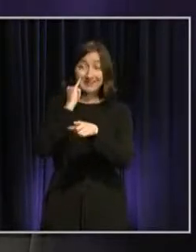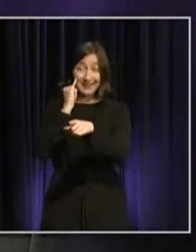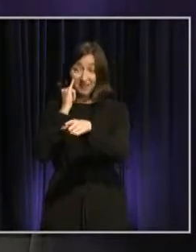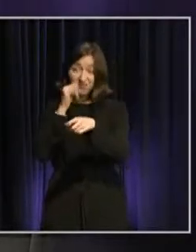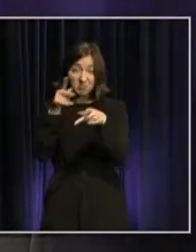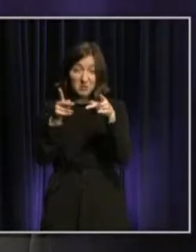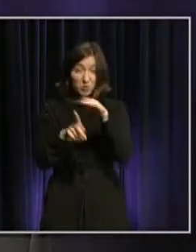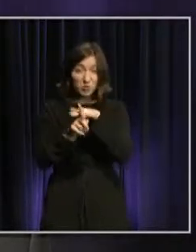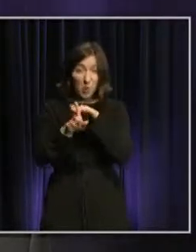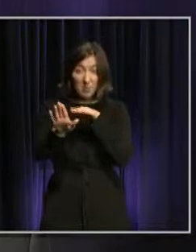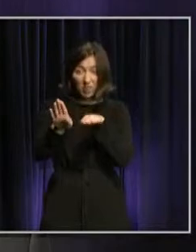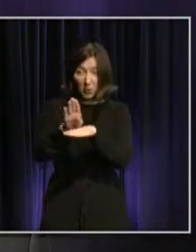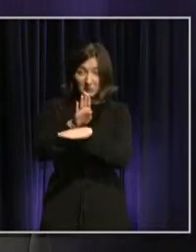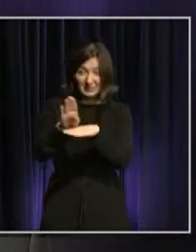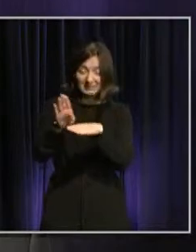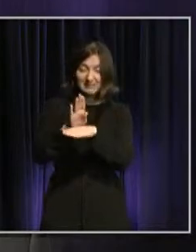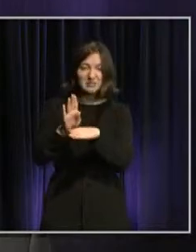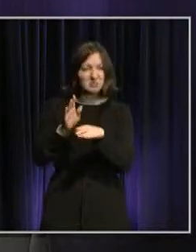their businesses.